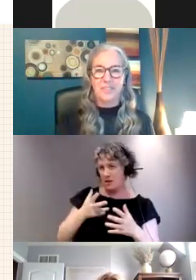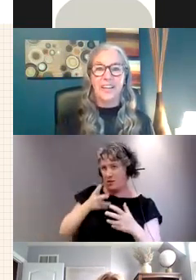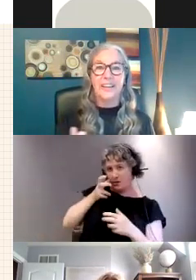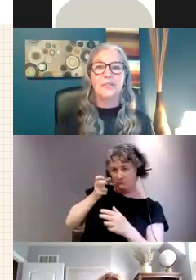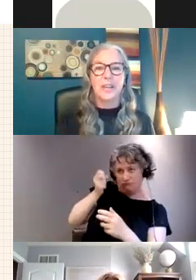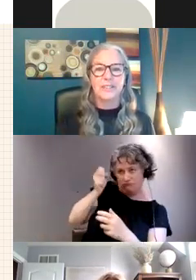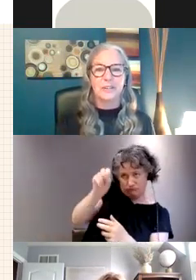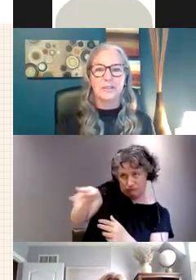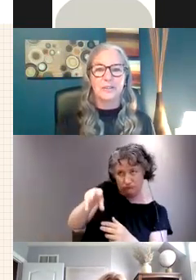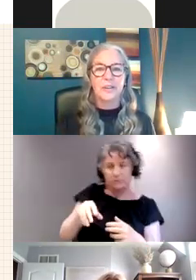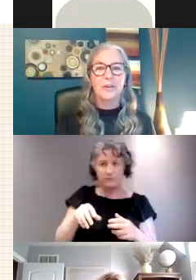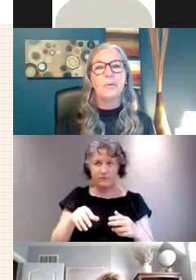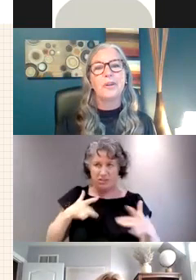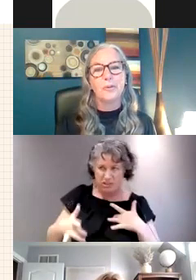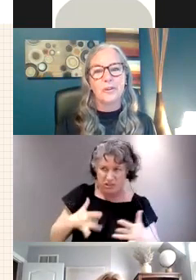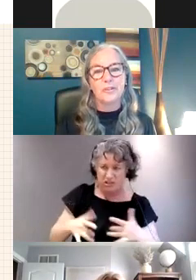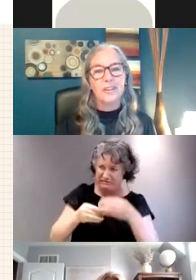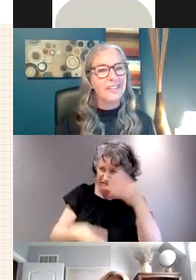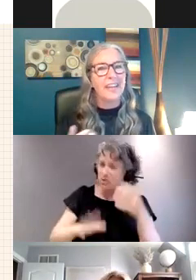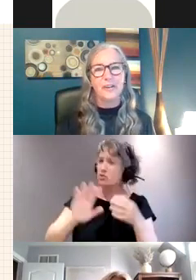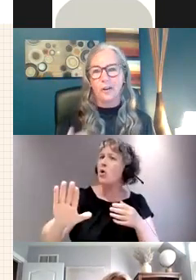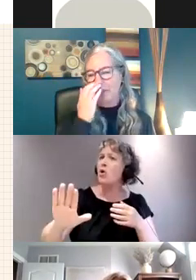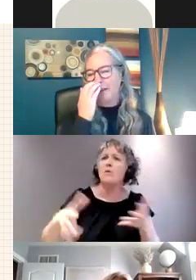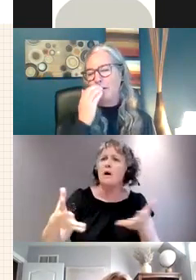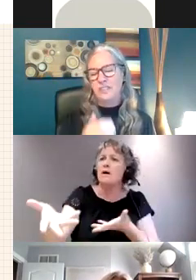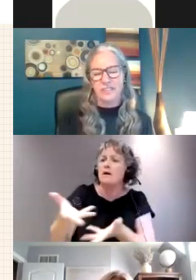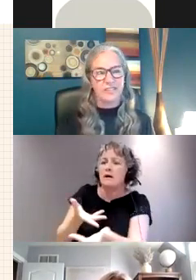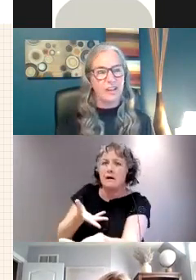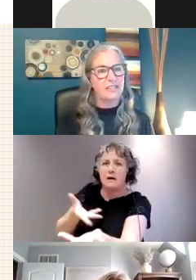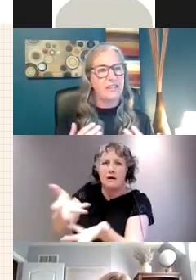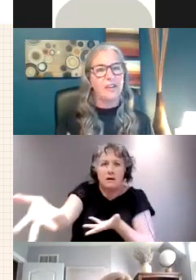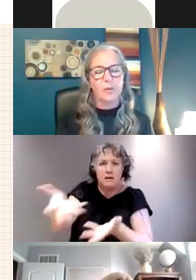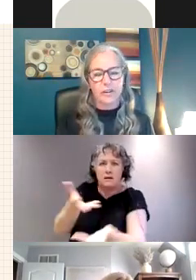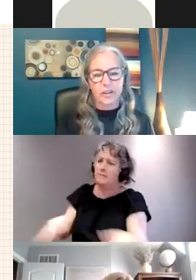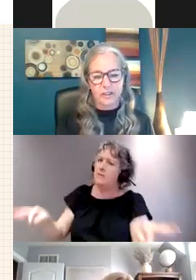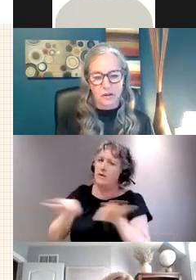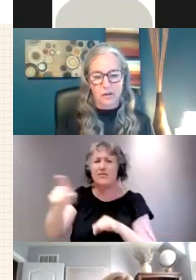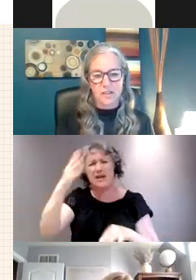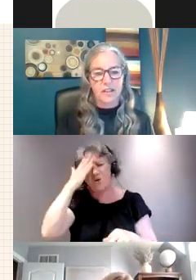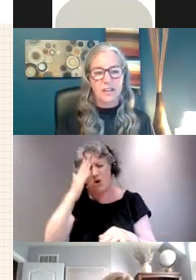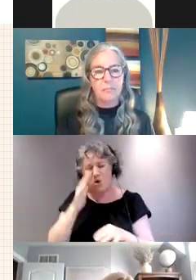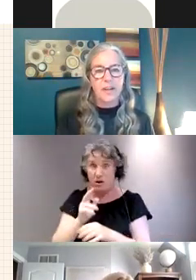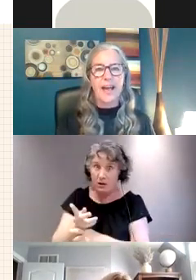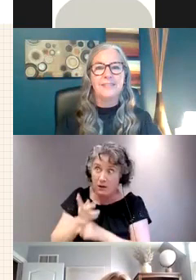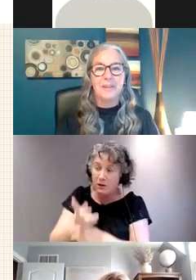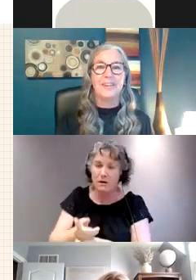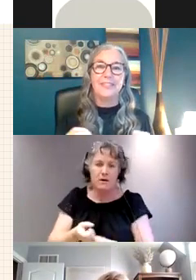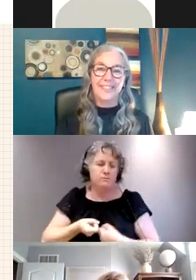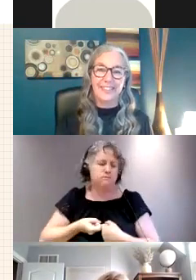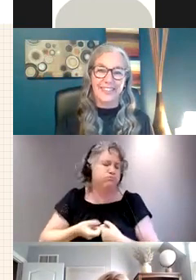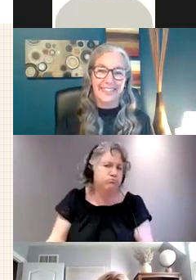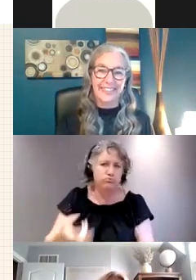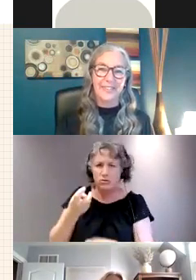mom. And here's my concerns. What are yours? They know this is exhausting. They know caregiving is hard, but it has to be